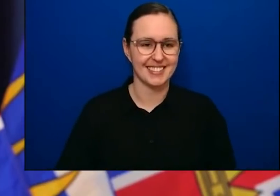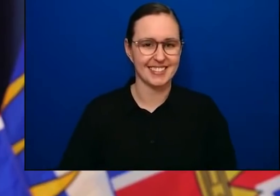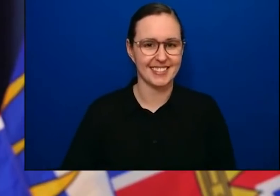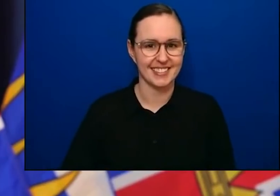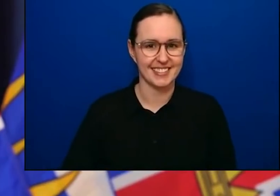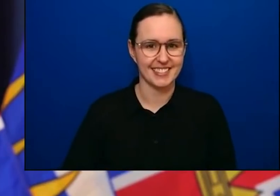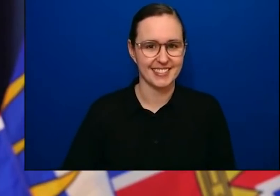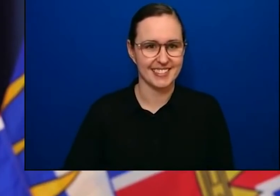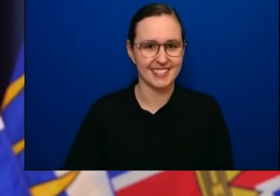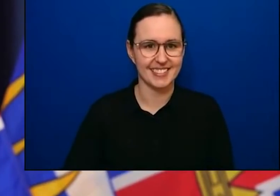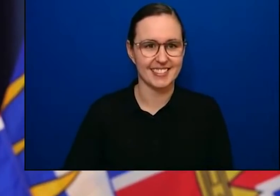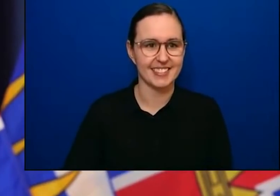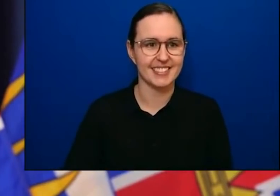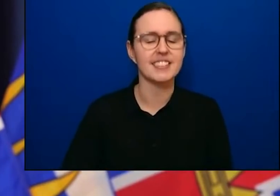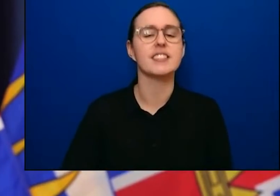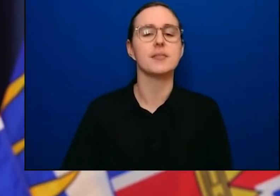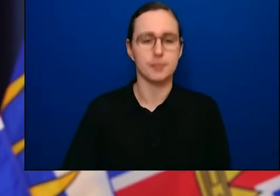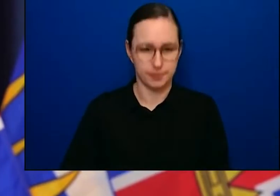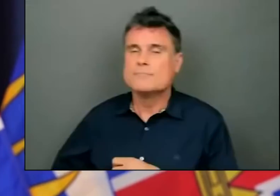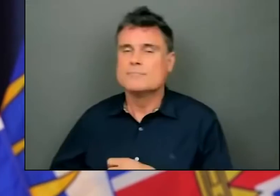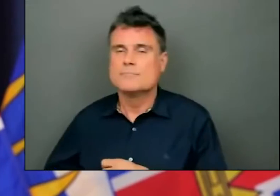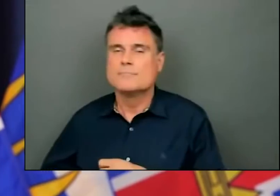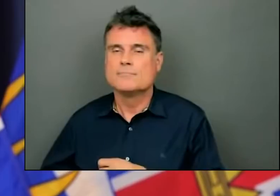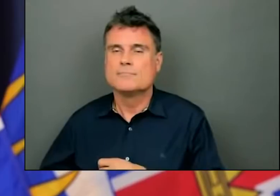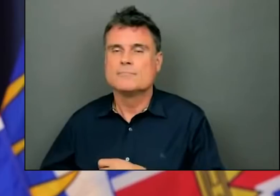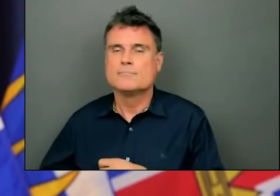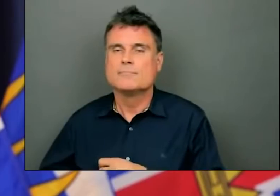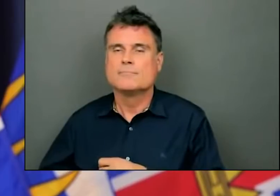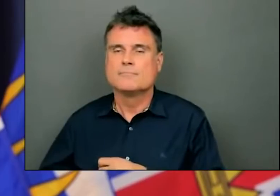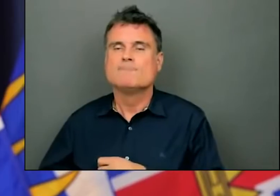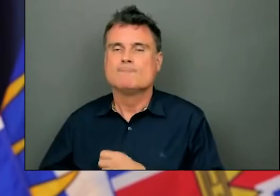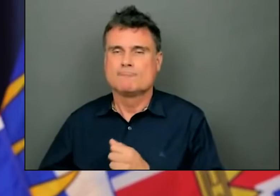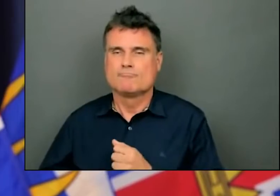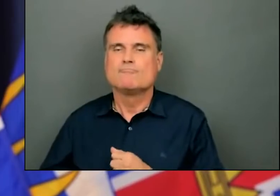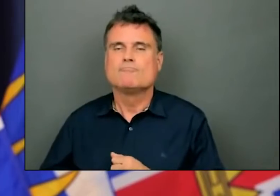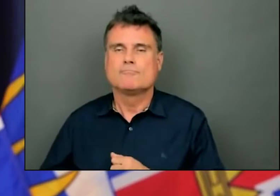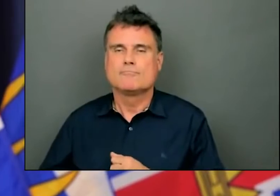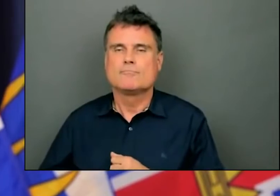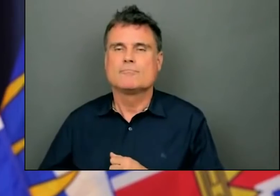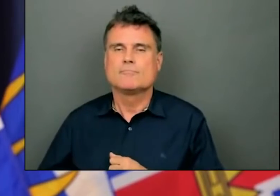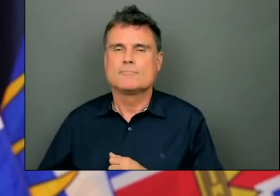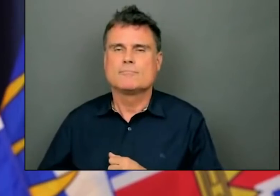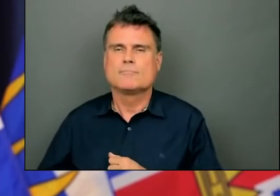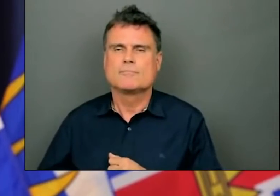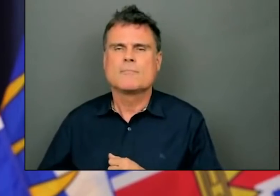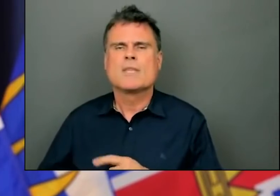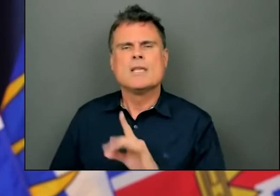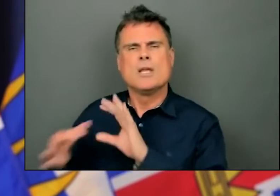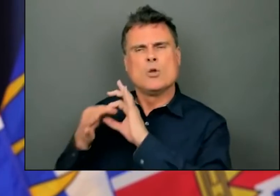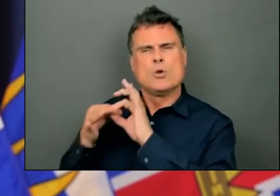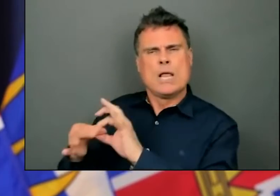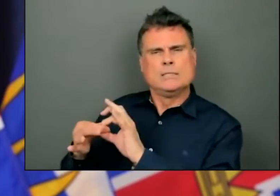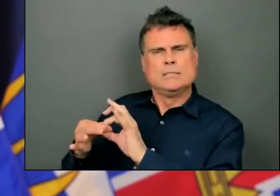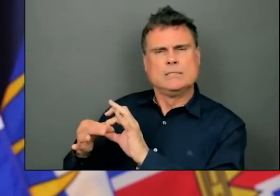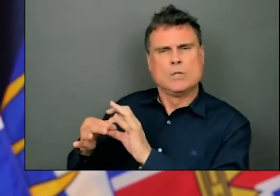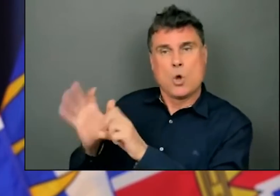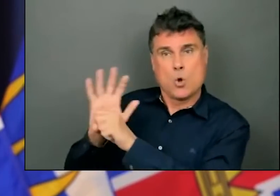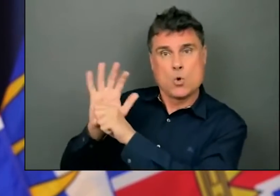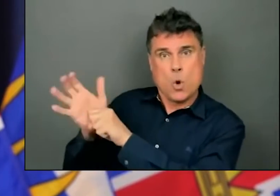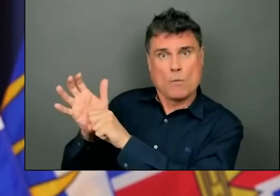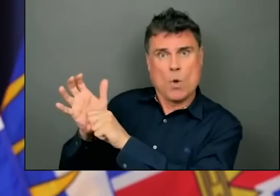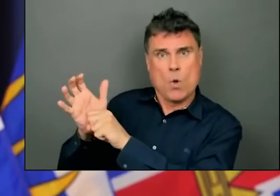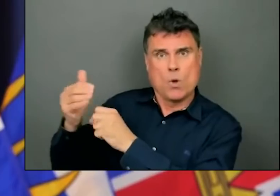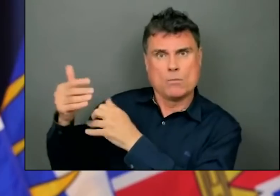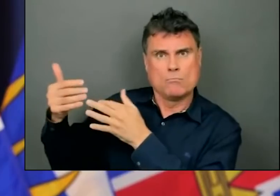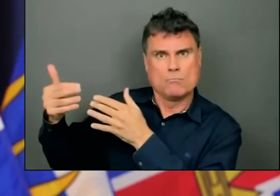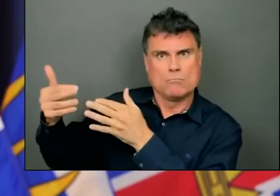Cole Schisler. Thank you for taking my question. It's not long COVID. So to access